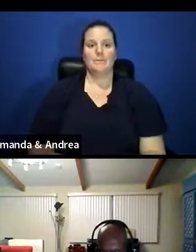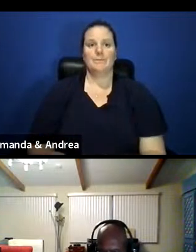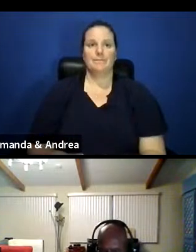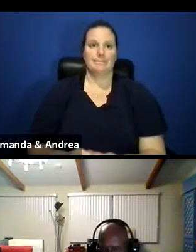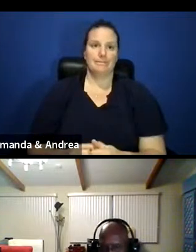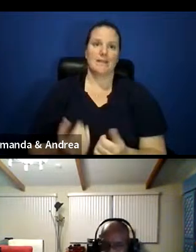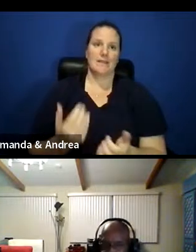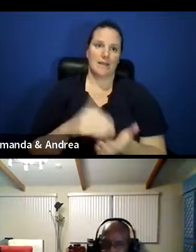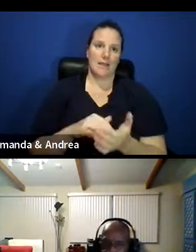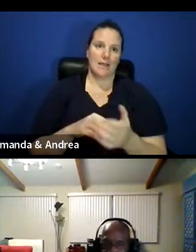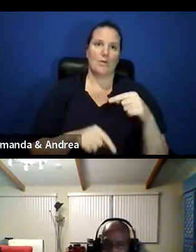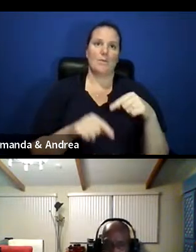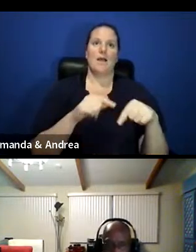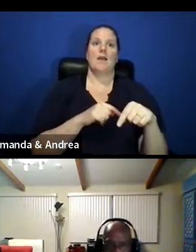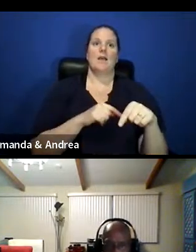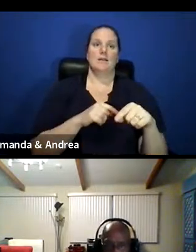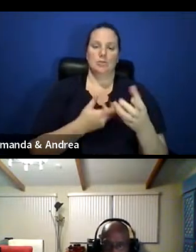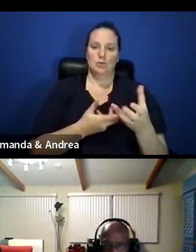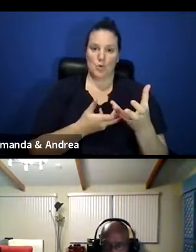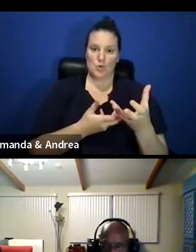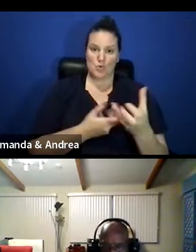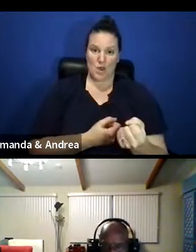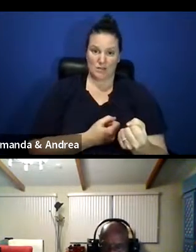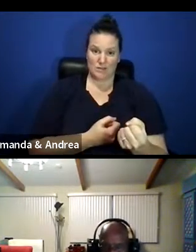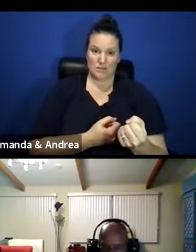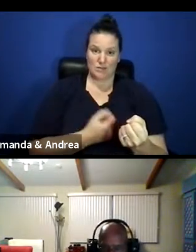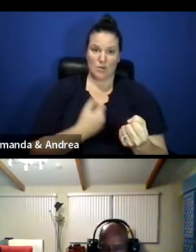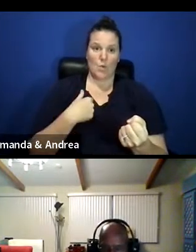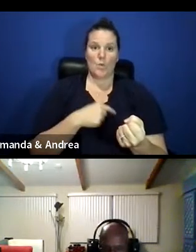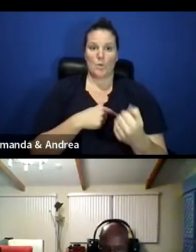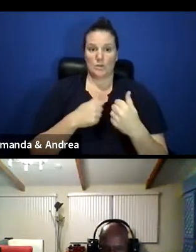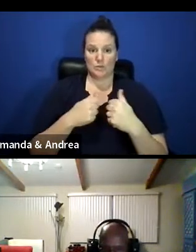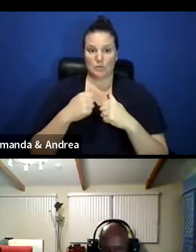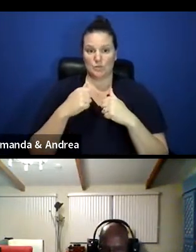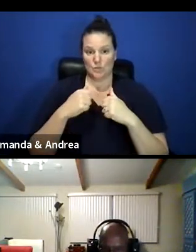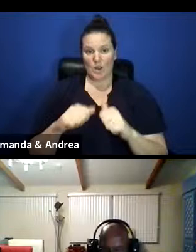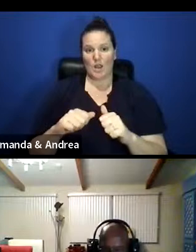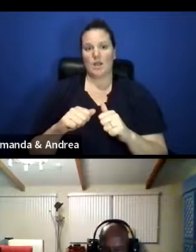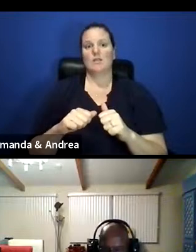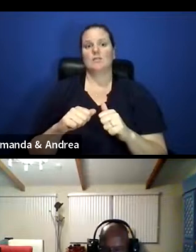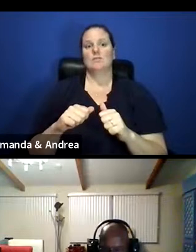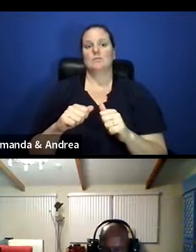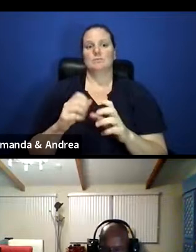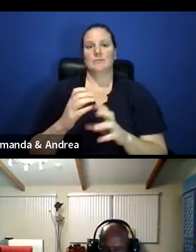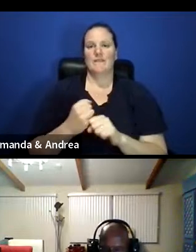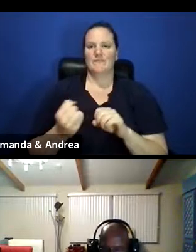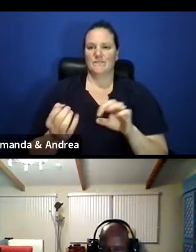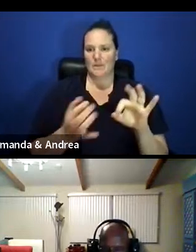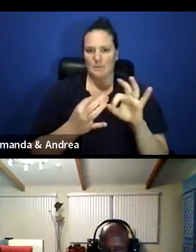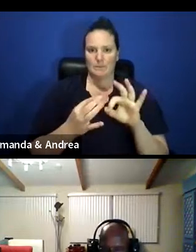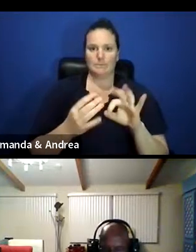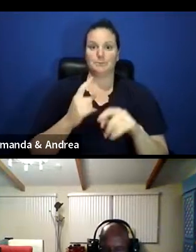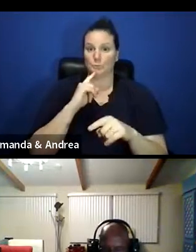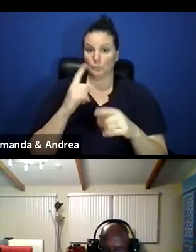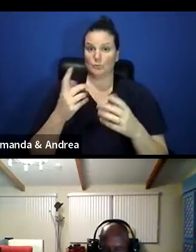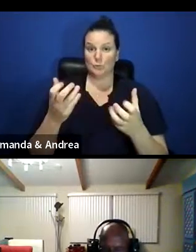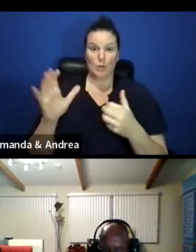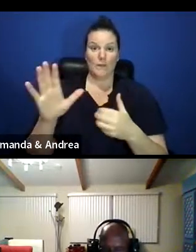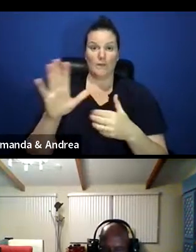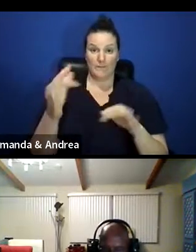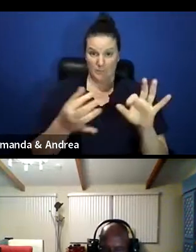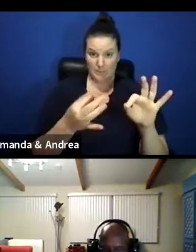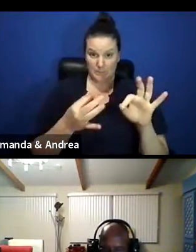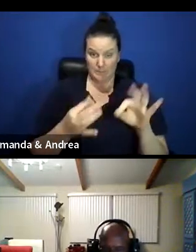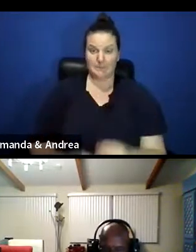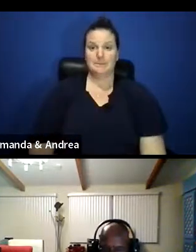again, I'll go back to that word, trust, that we are trying to get their input, that we really want their input.